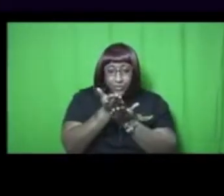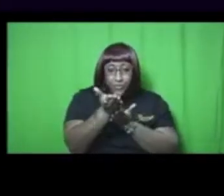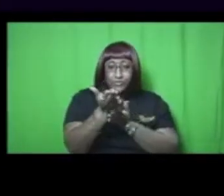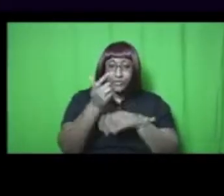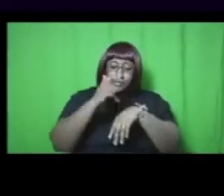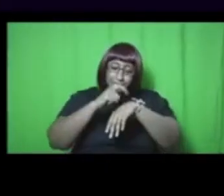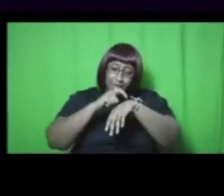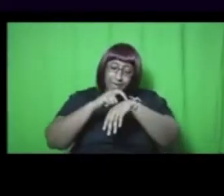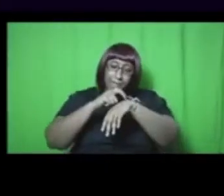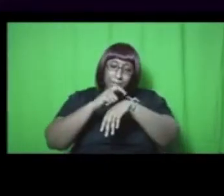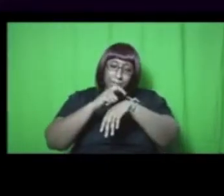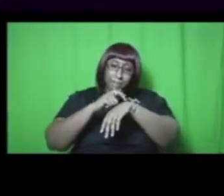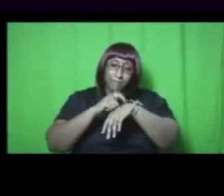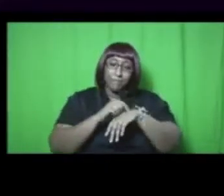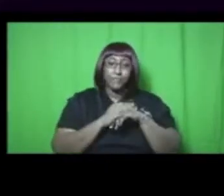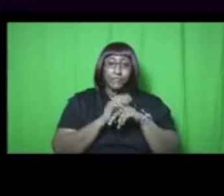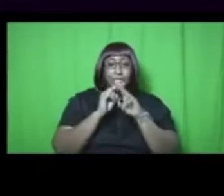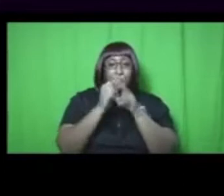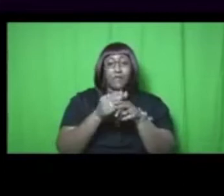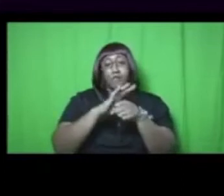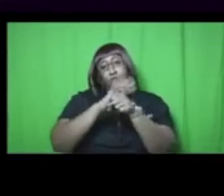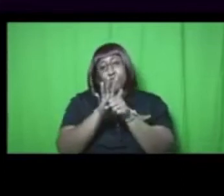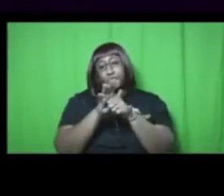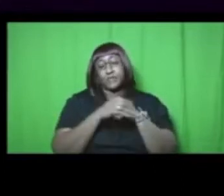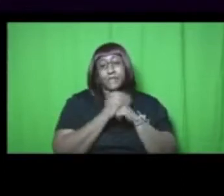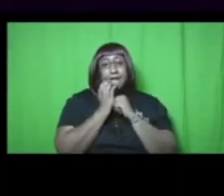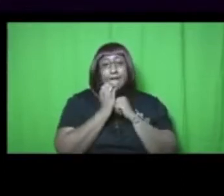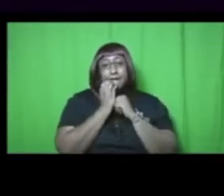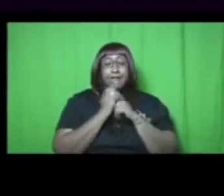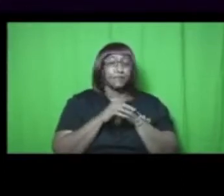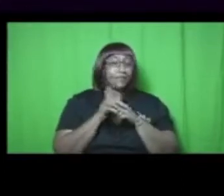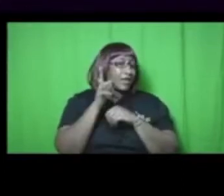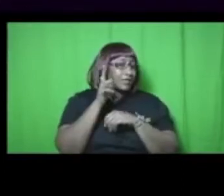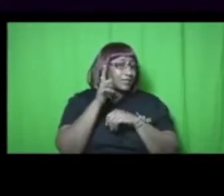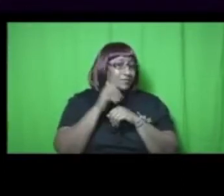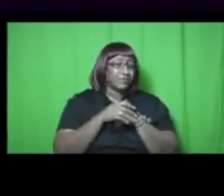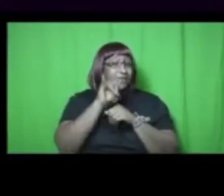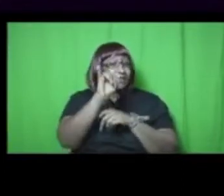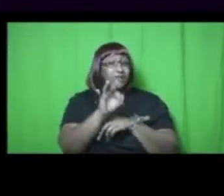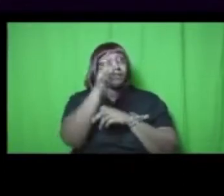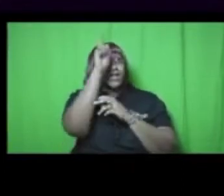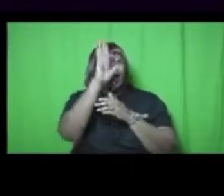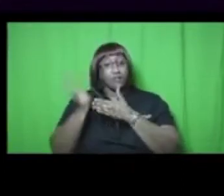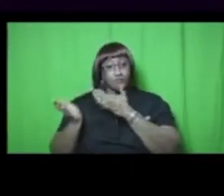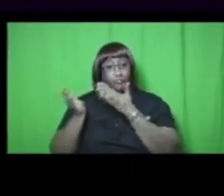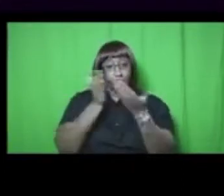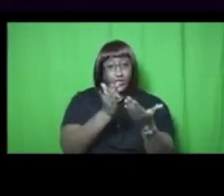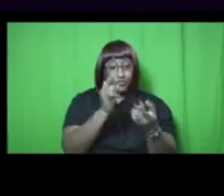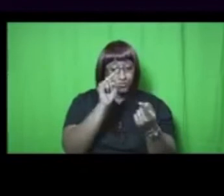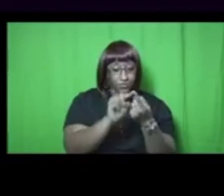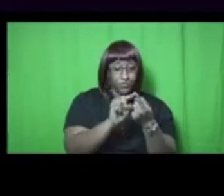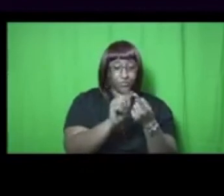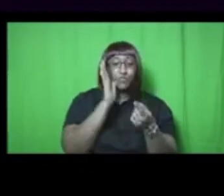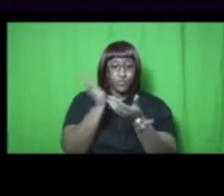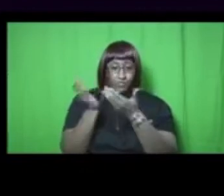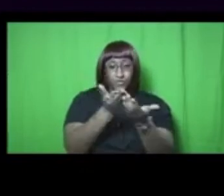this season they call COVID. But listen, if God brings you to it, God will bring you